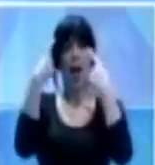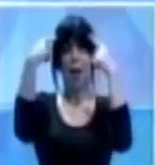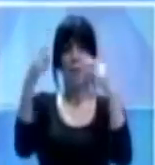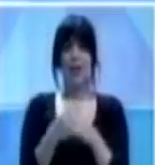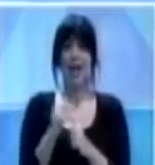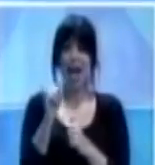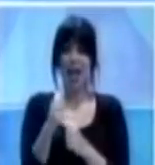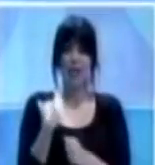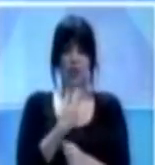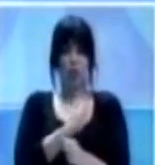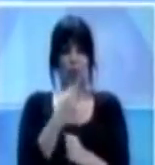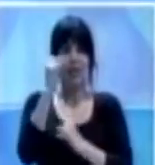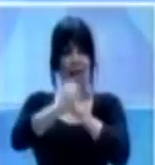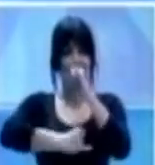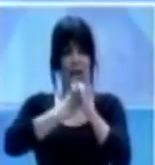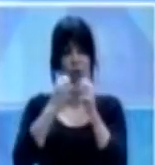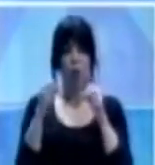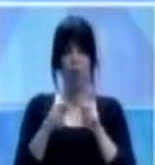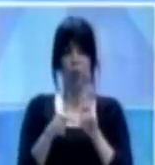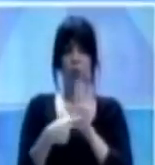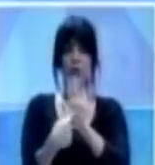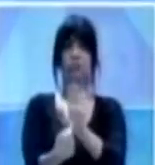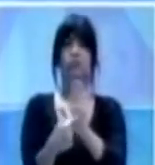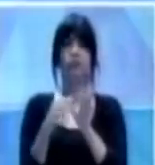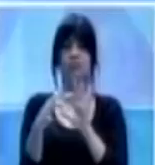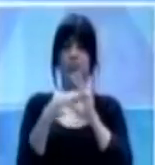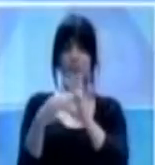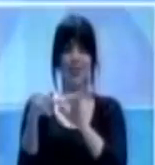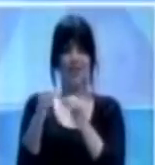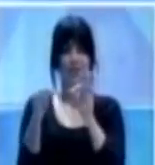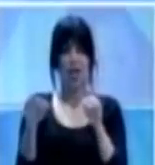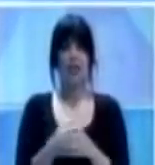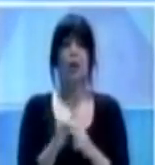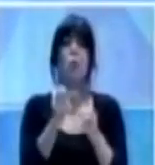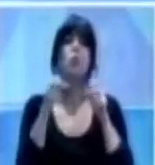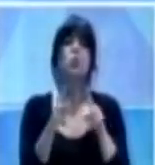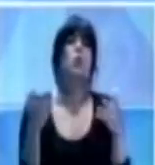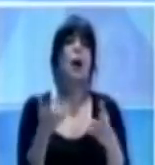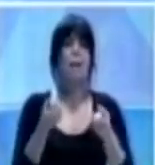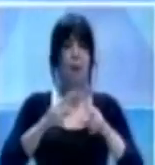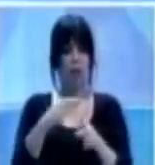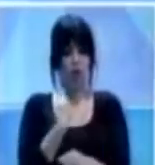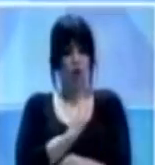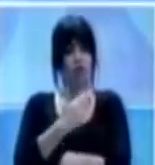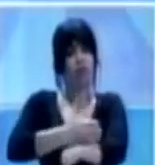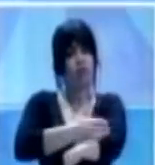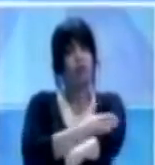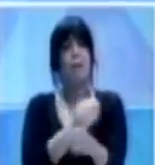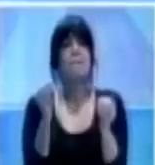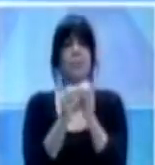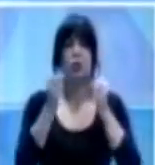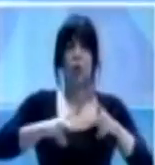quest towards our own international opportunity, an opportunity that will allow us to bring forward more initiatives